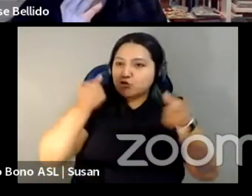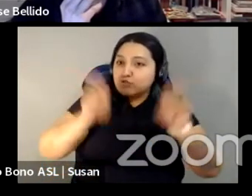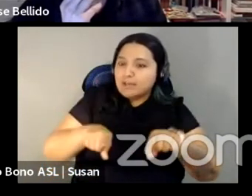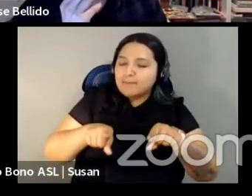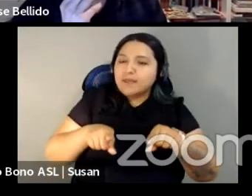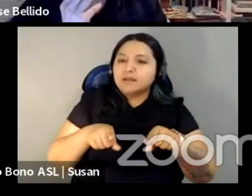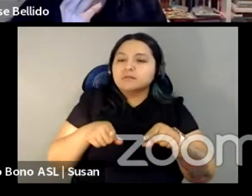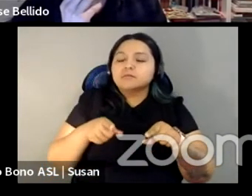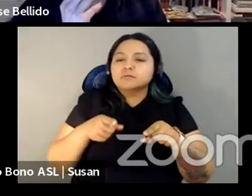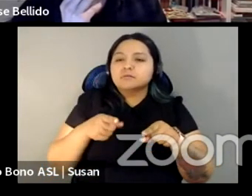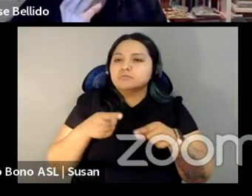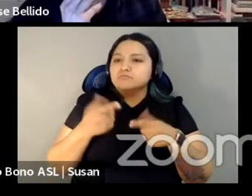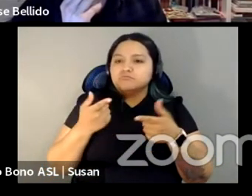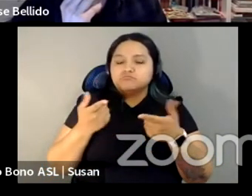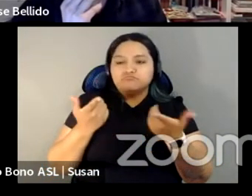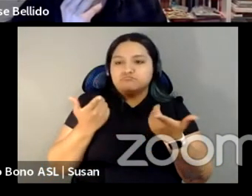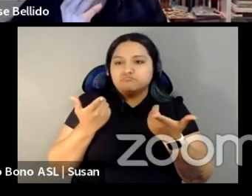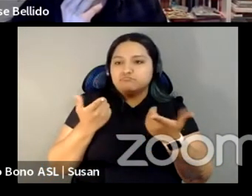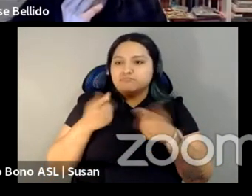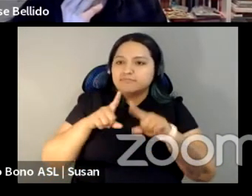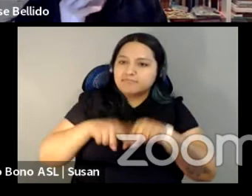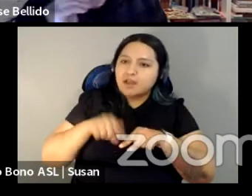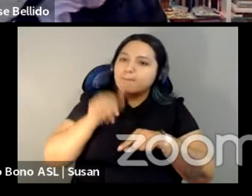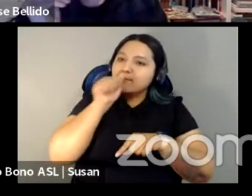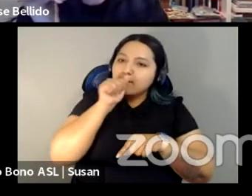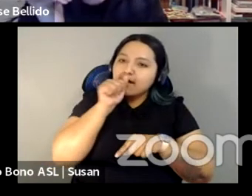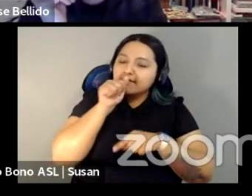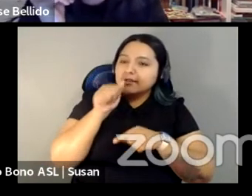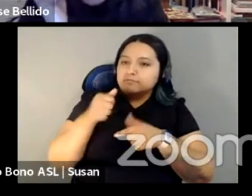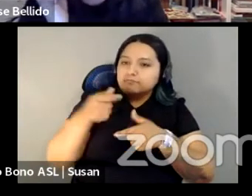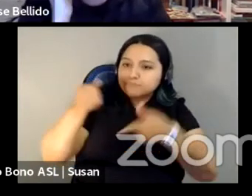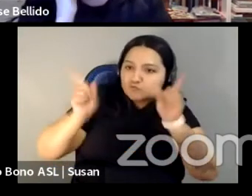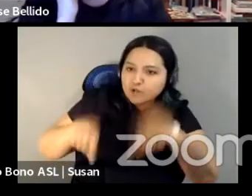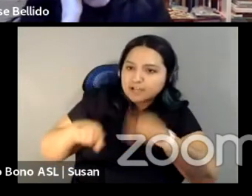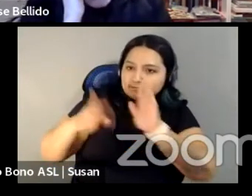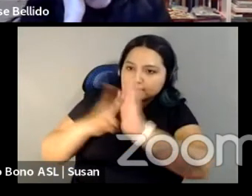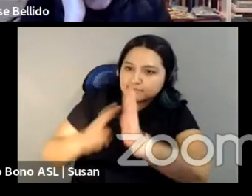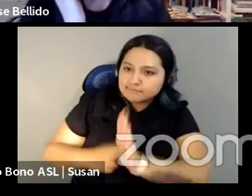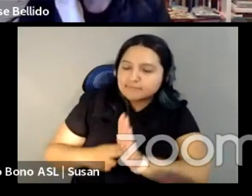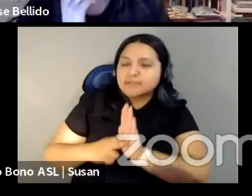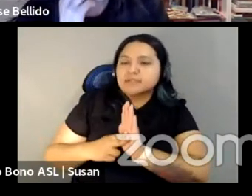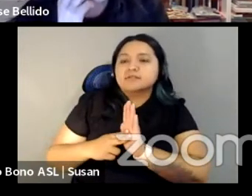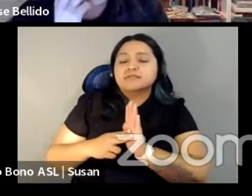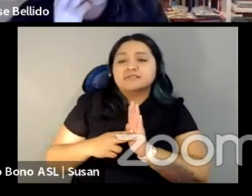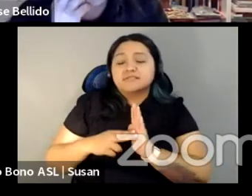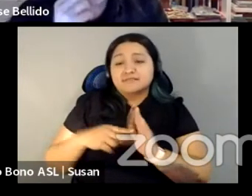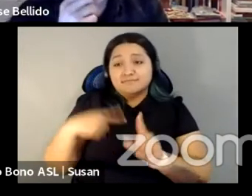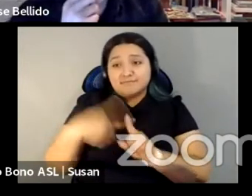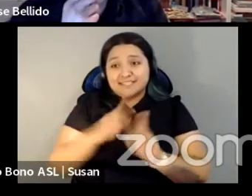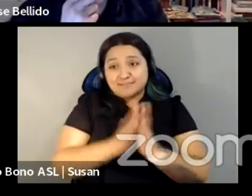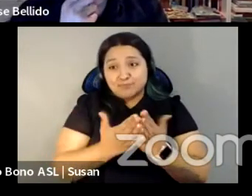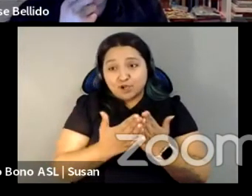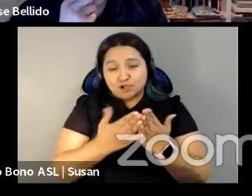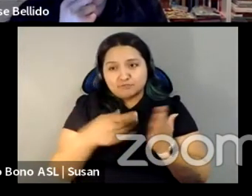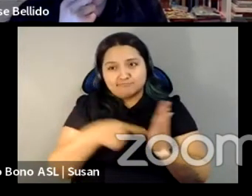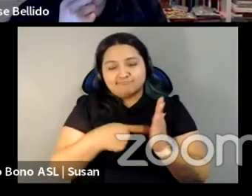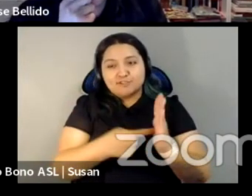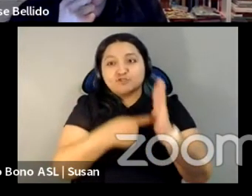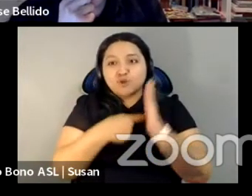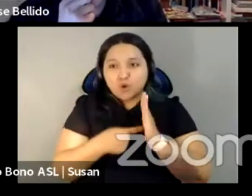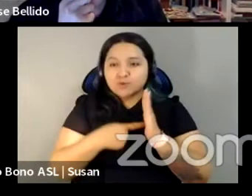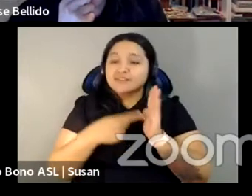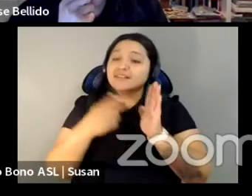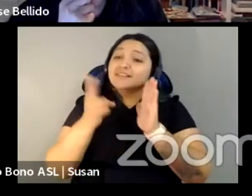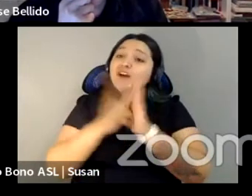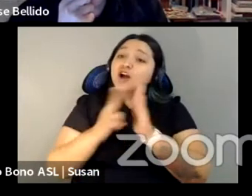alongside private arrangements and all kinds of heterogeneity. And Brent also shows us how contracts regarding one